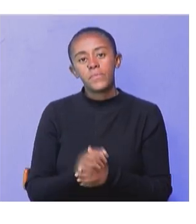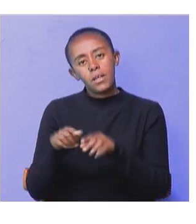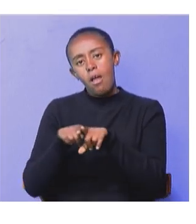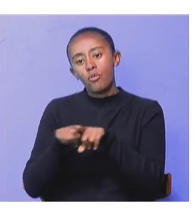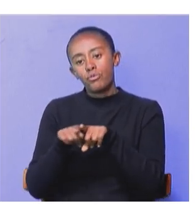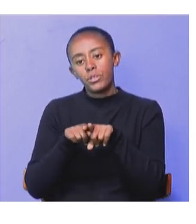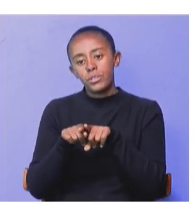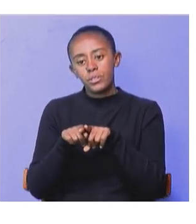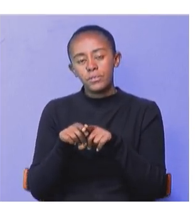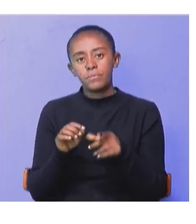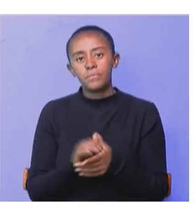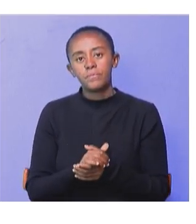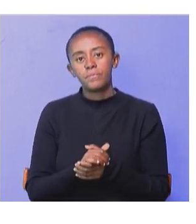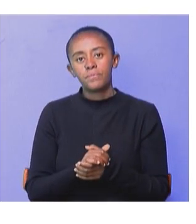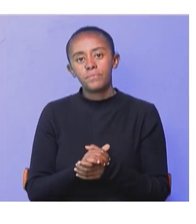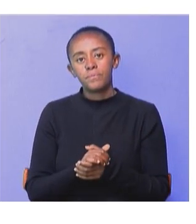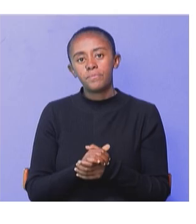agree